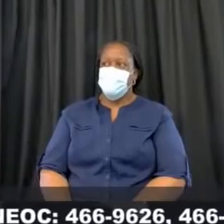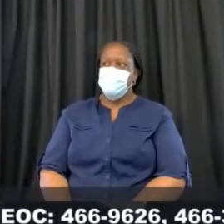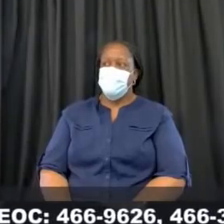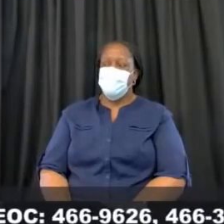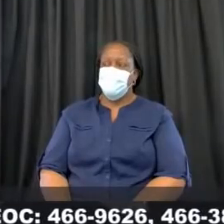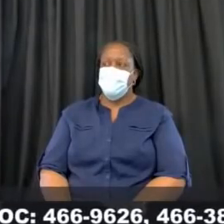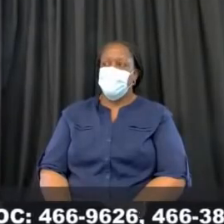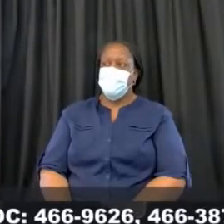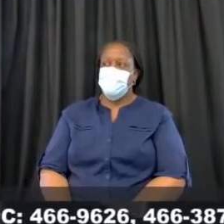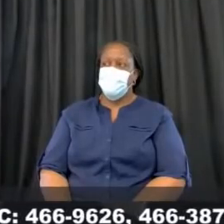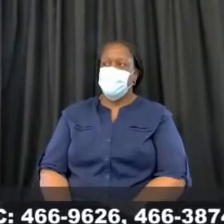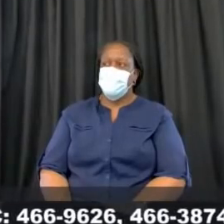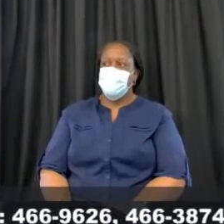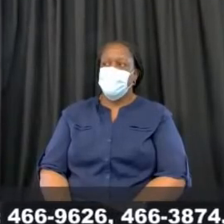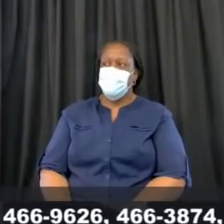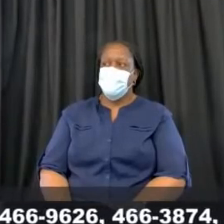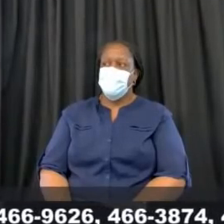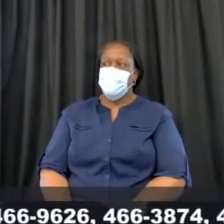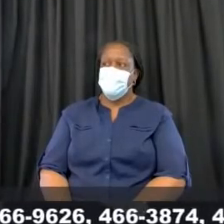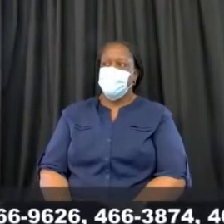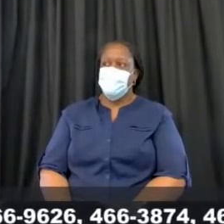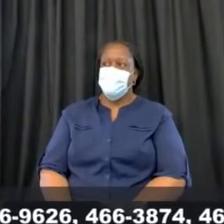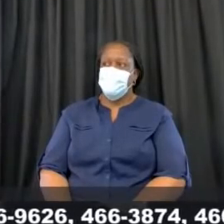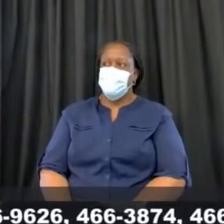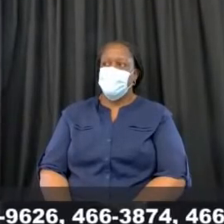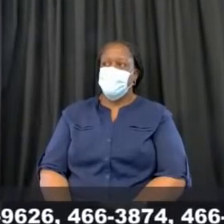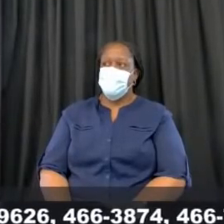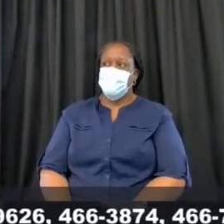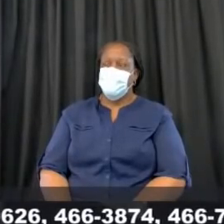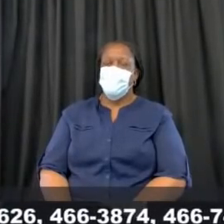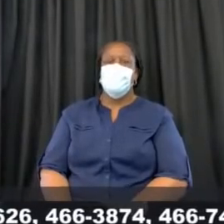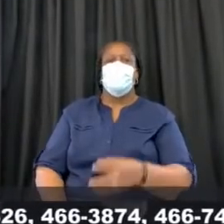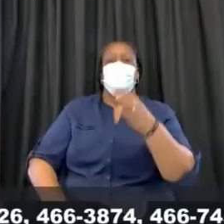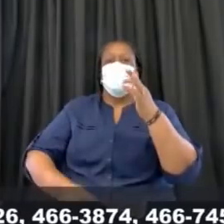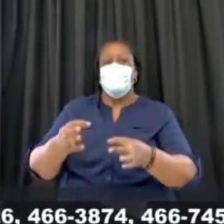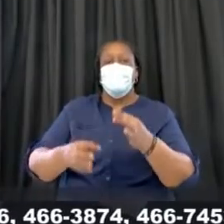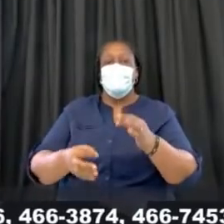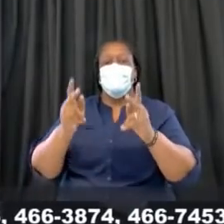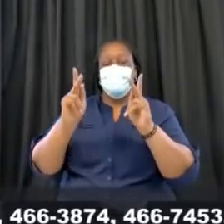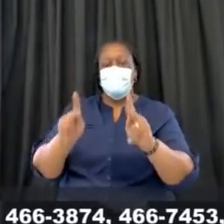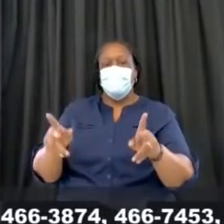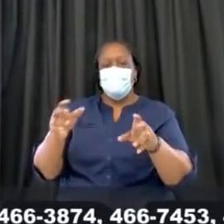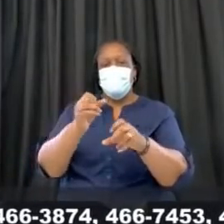Pfizer after a first dose of the AstraZeneca?